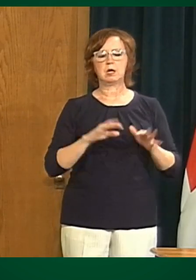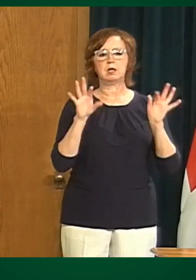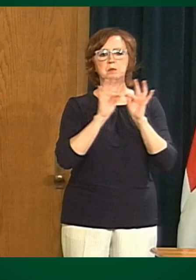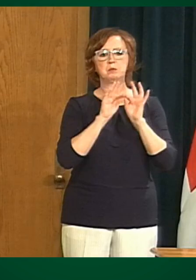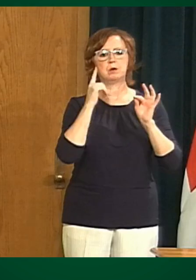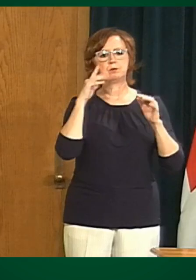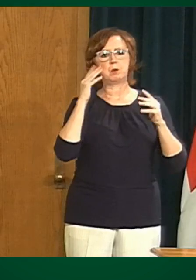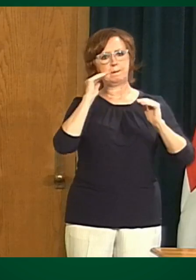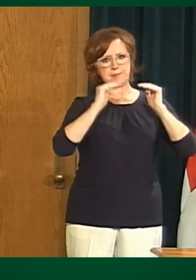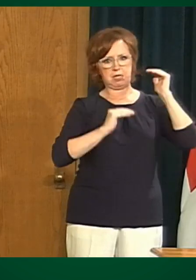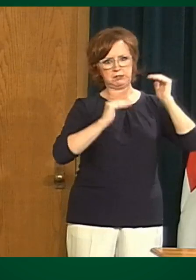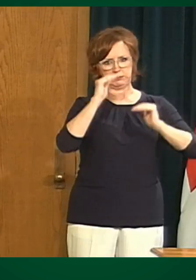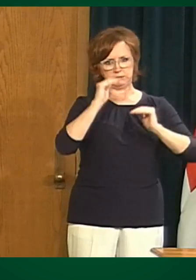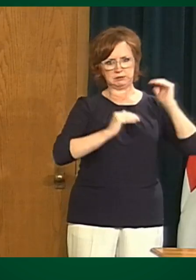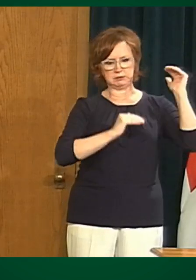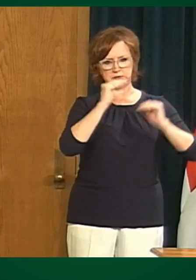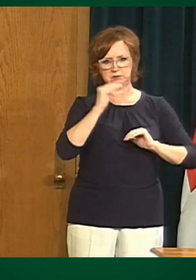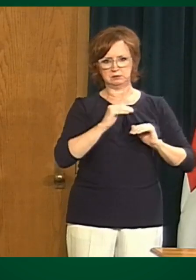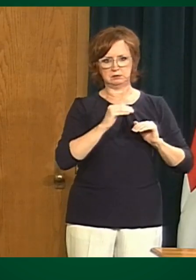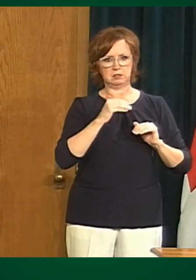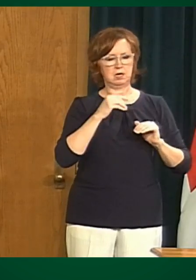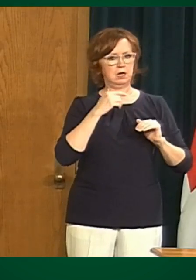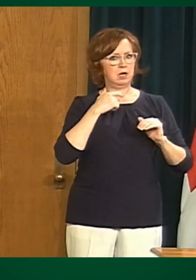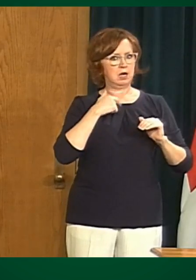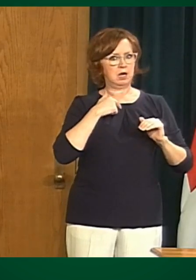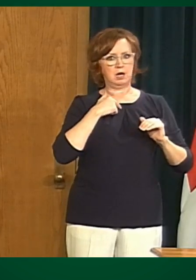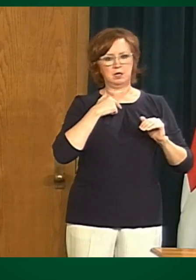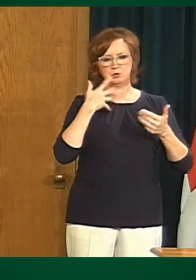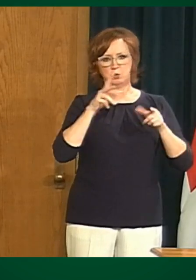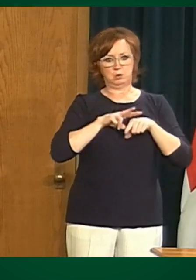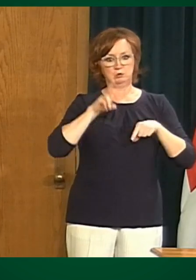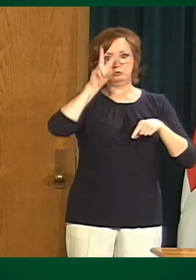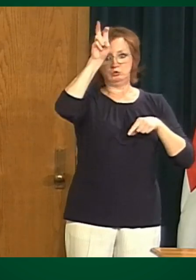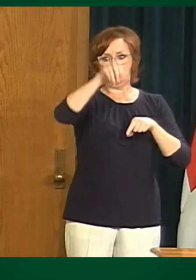sending an alarm to the community too soon,